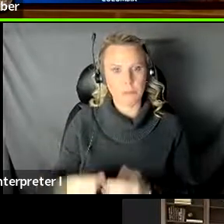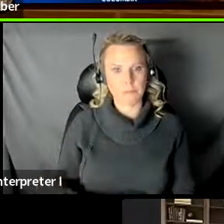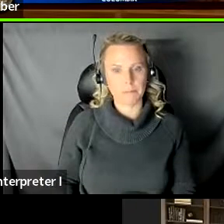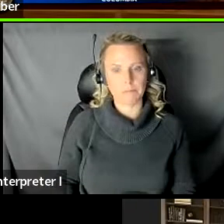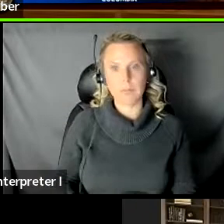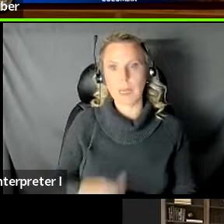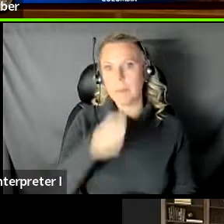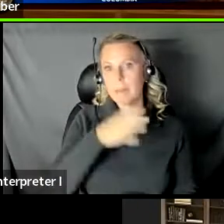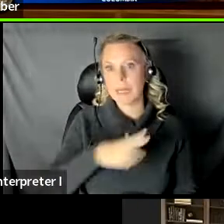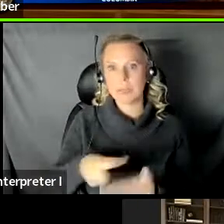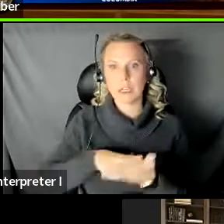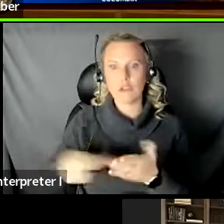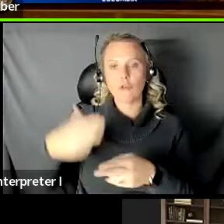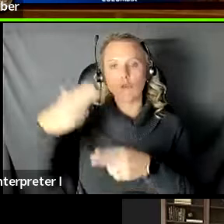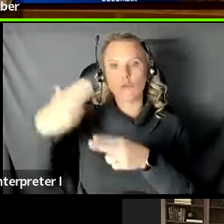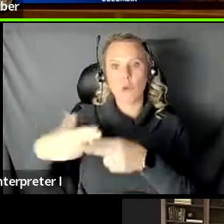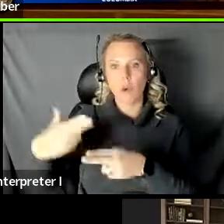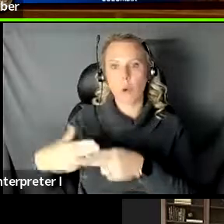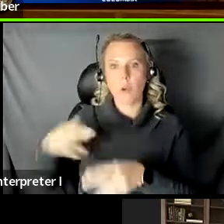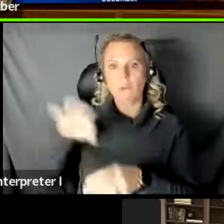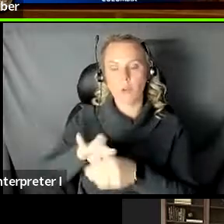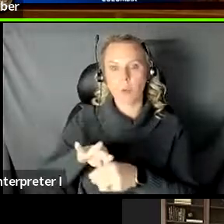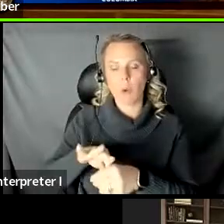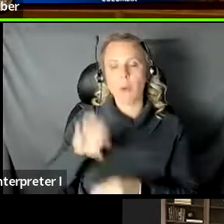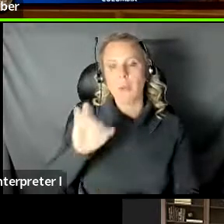Madam Secretary, would you call the roll? The votes on Bill